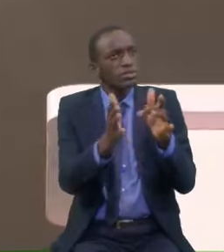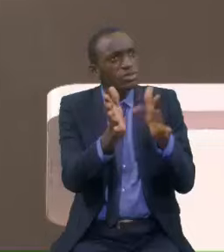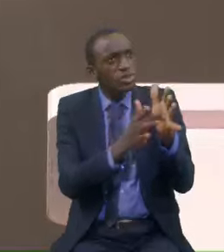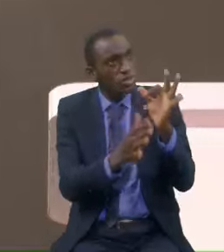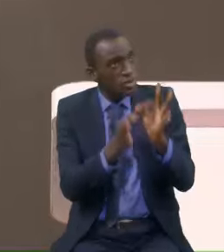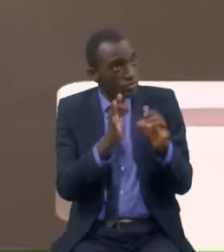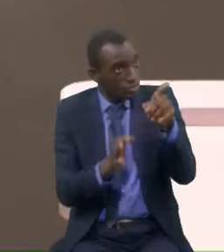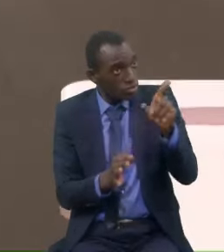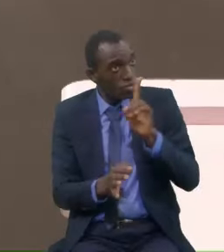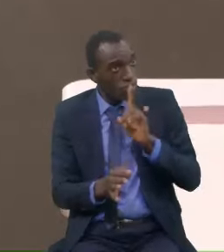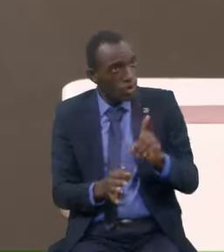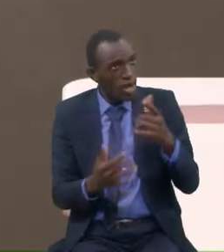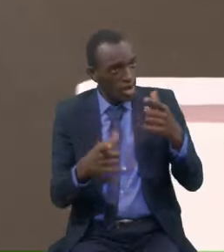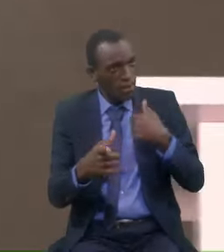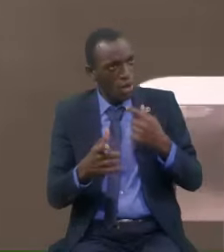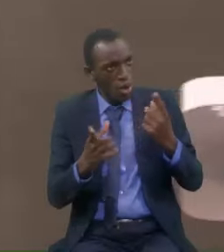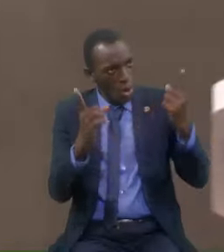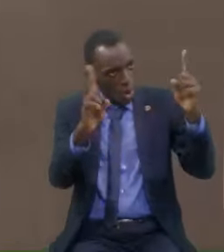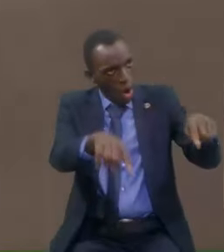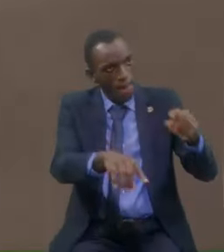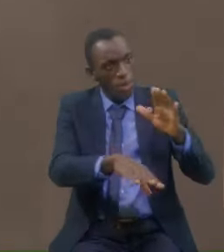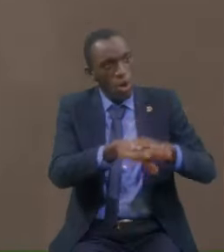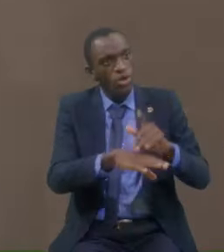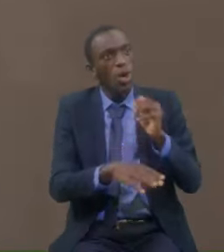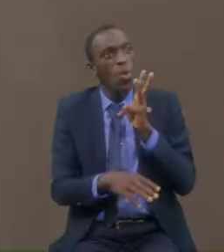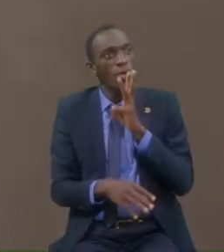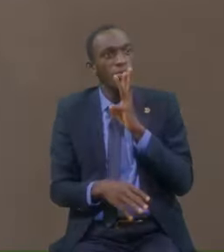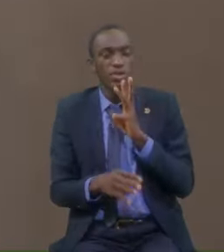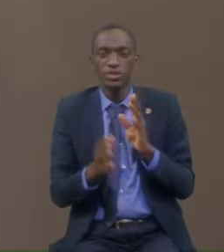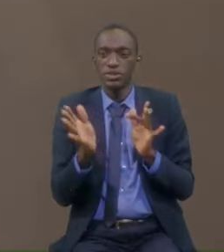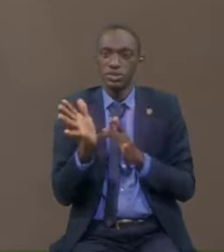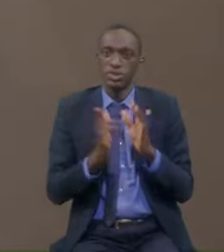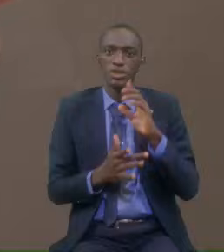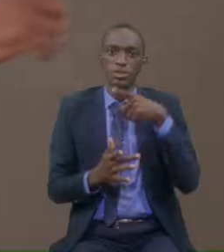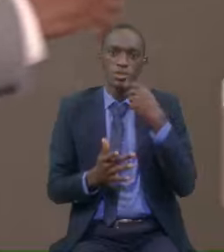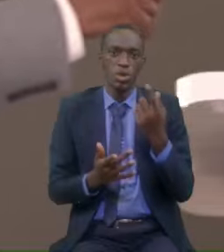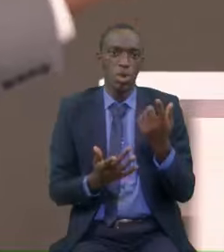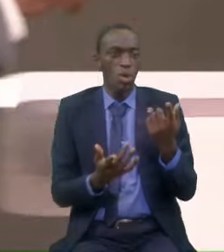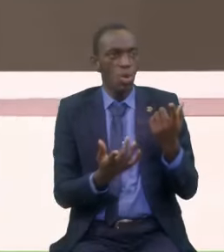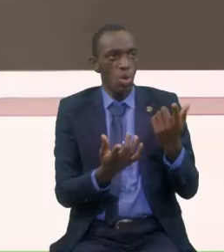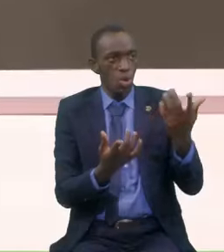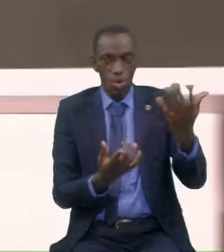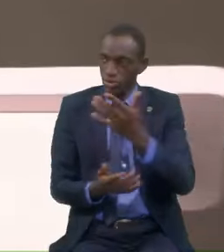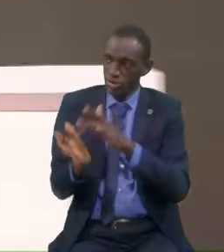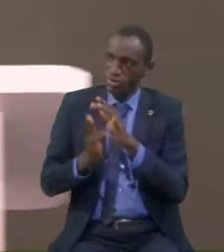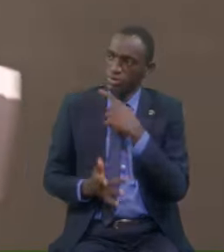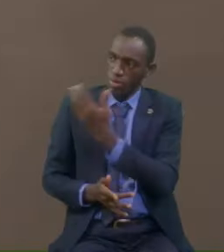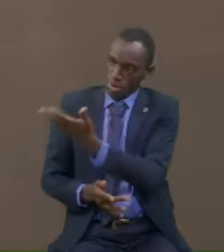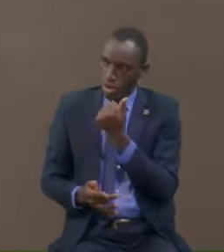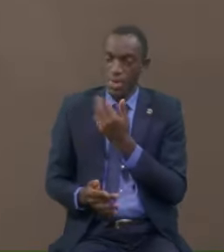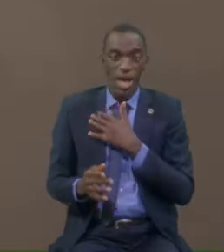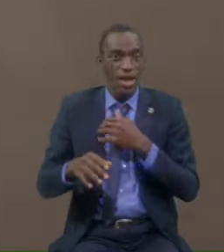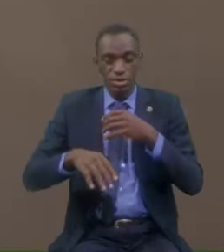And Jesus said, come. And he left the boat and came on the water. He said that the high point